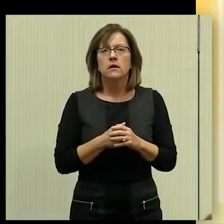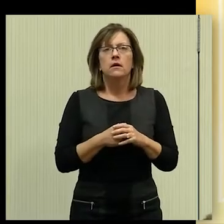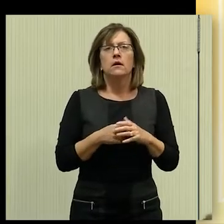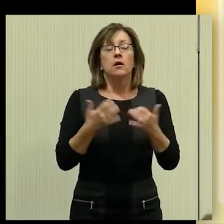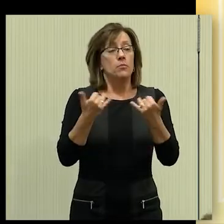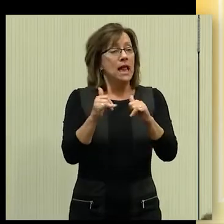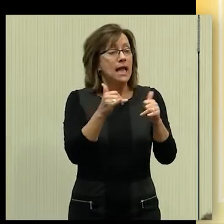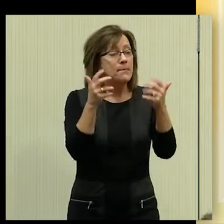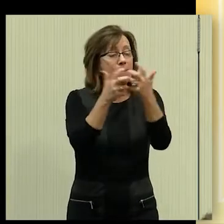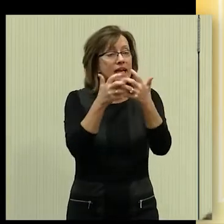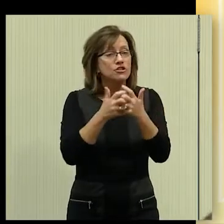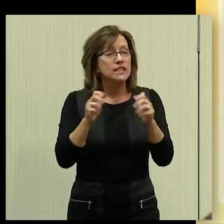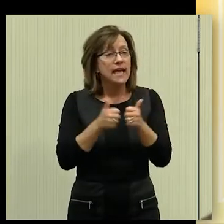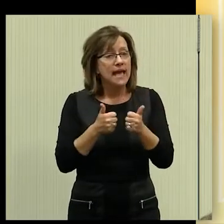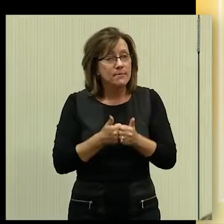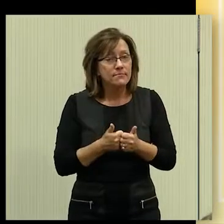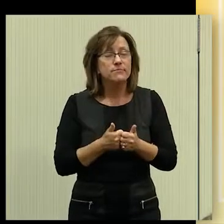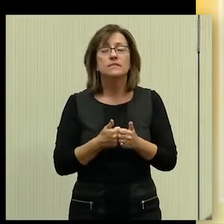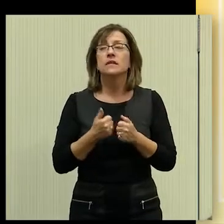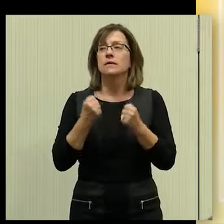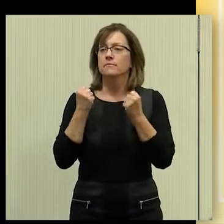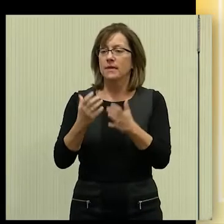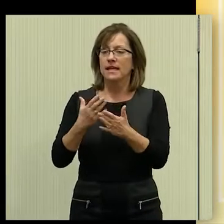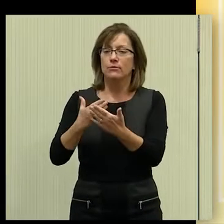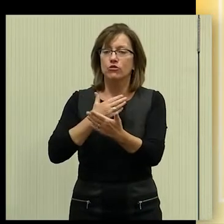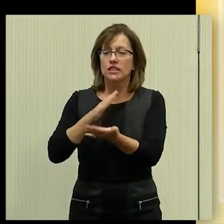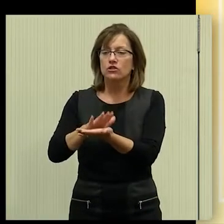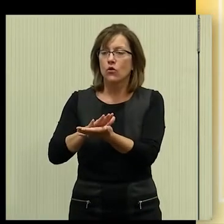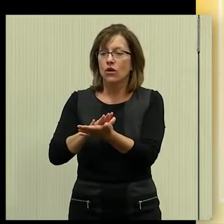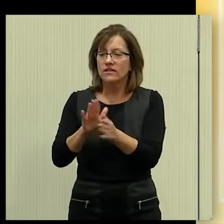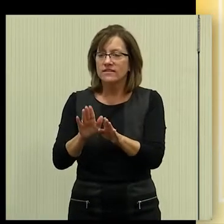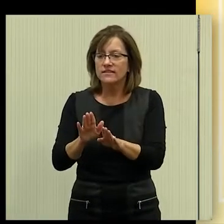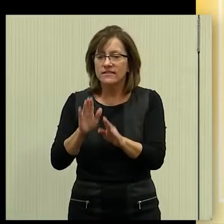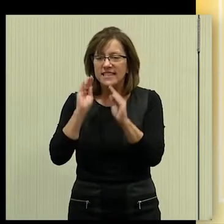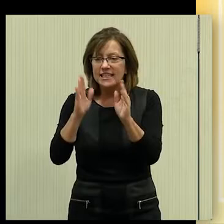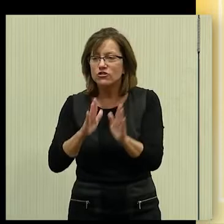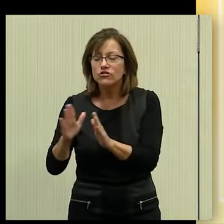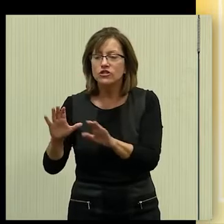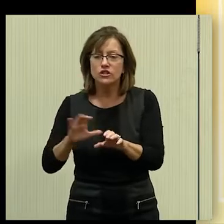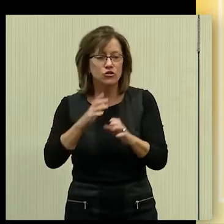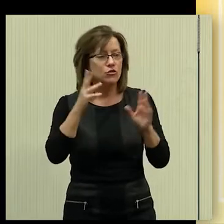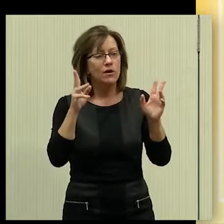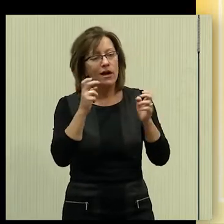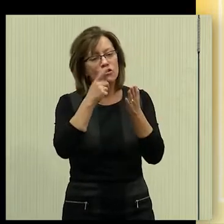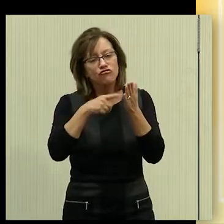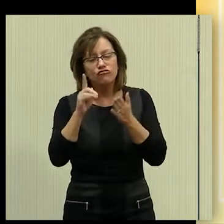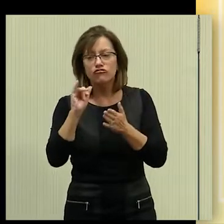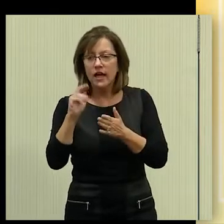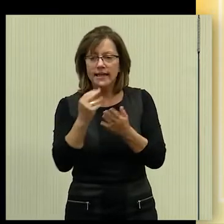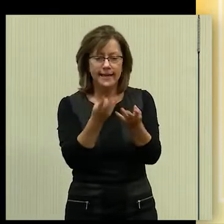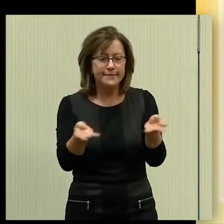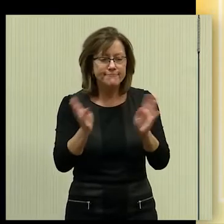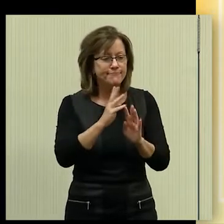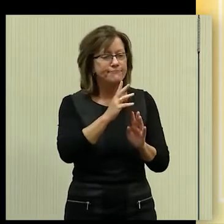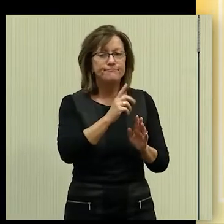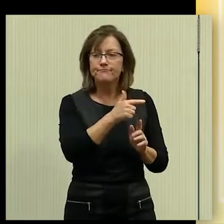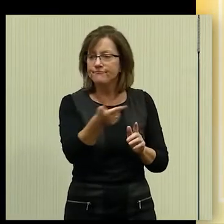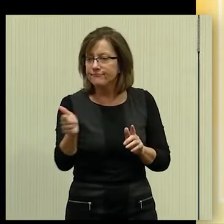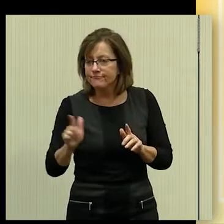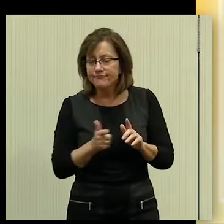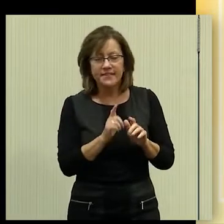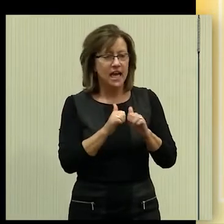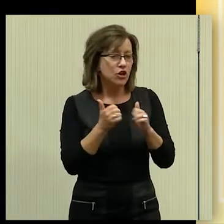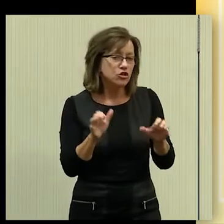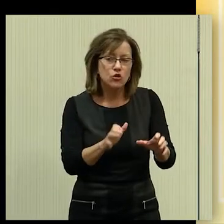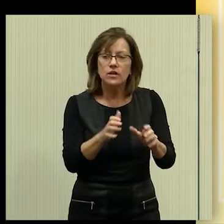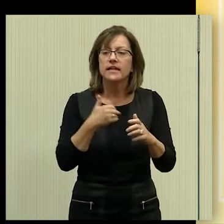games. We've had a lot of preschool teachers who have done check-in, where kids check in the morning and they put a clothespin that has